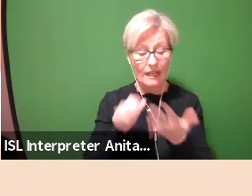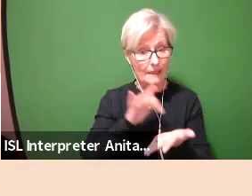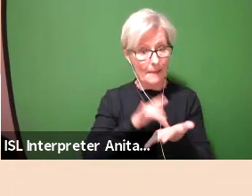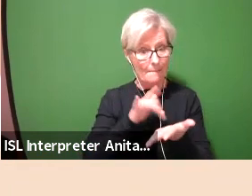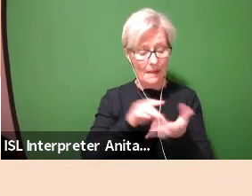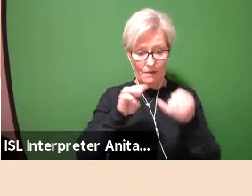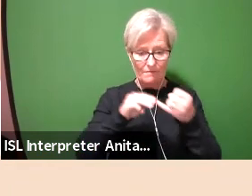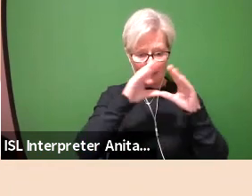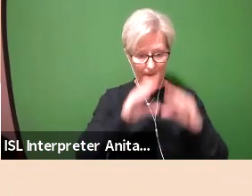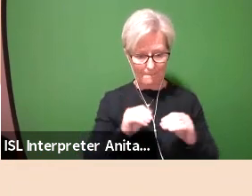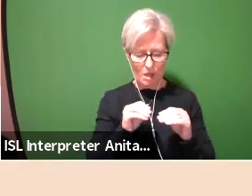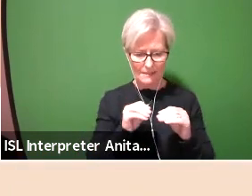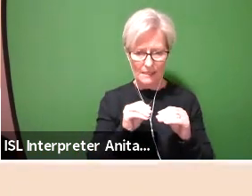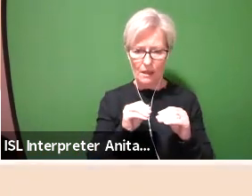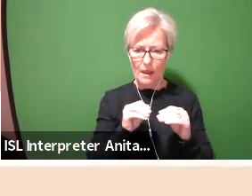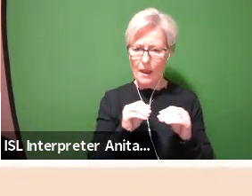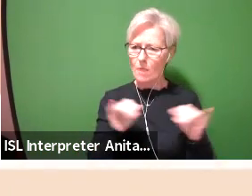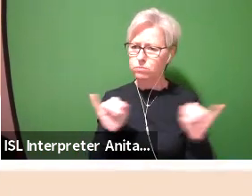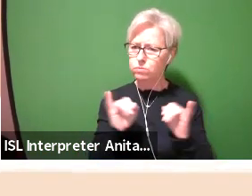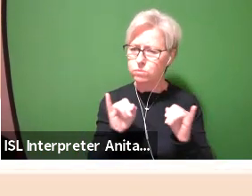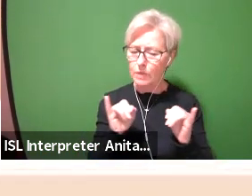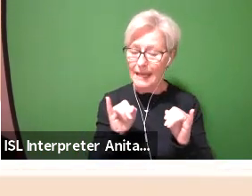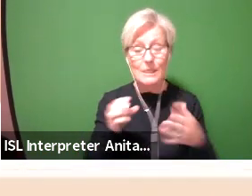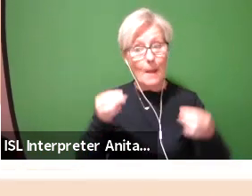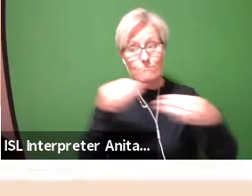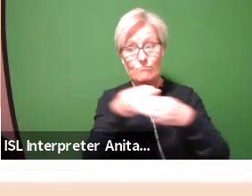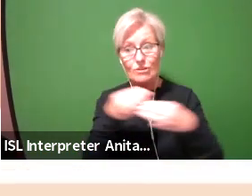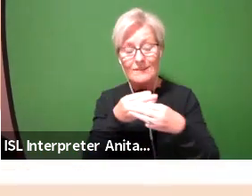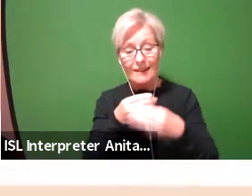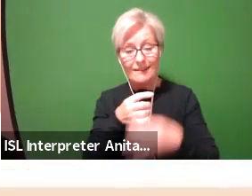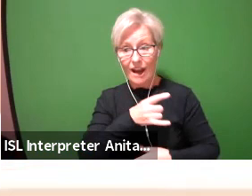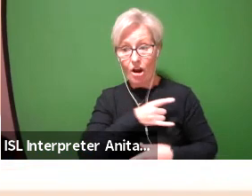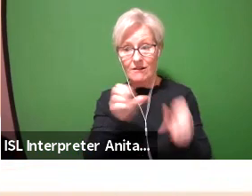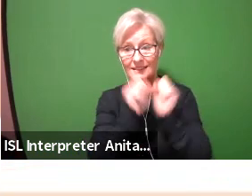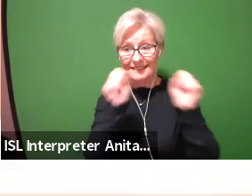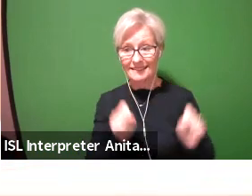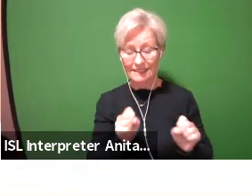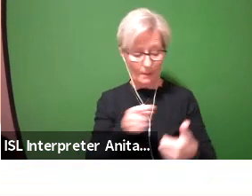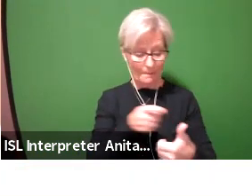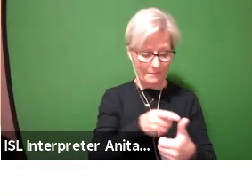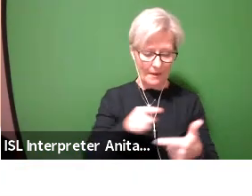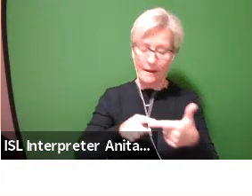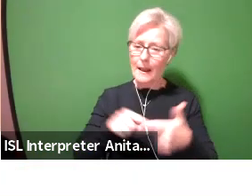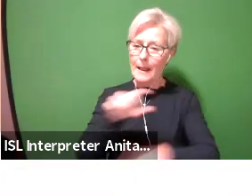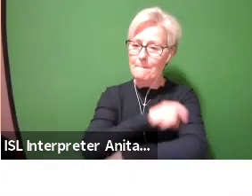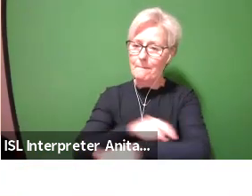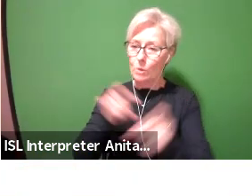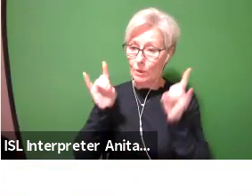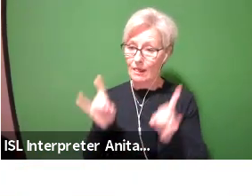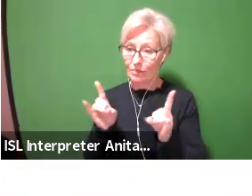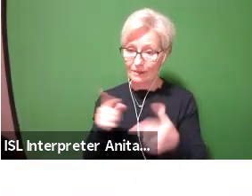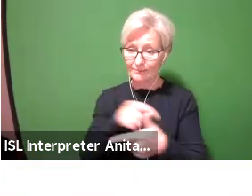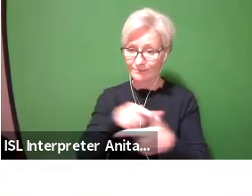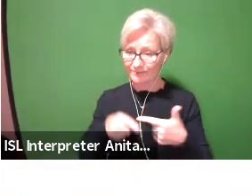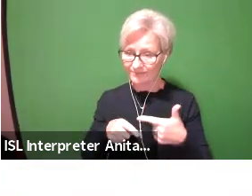to our health are protecting our cardiovascular system and maintaining our bone health. So let's start with those two.